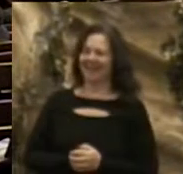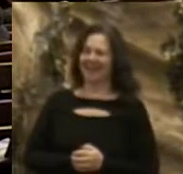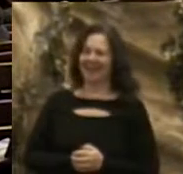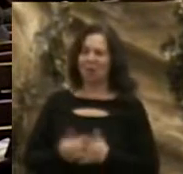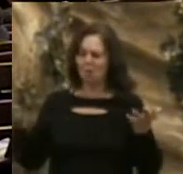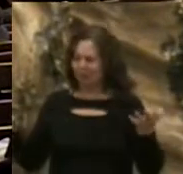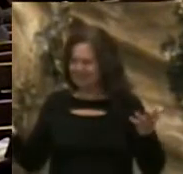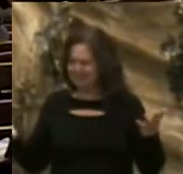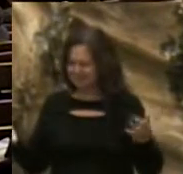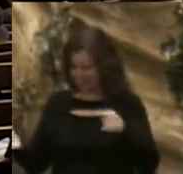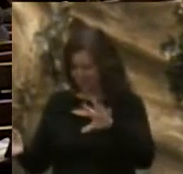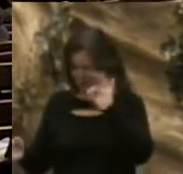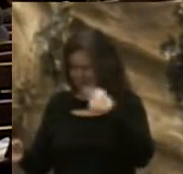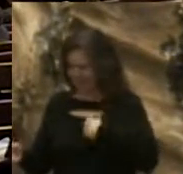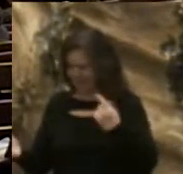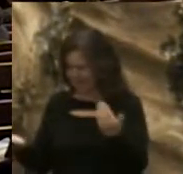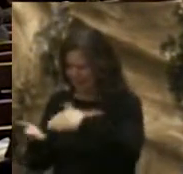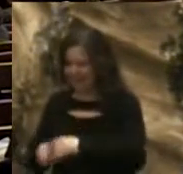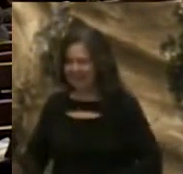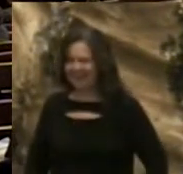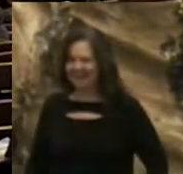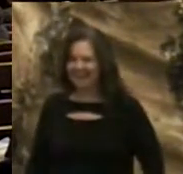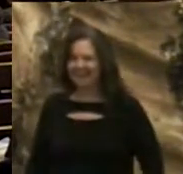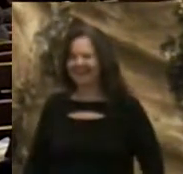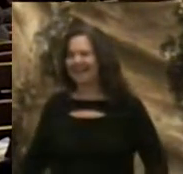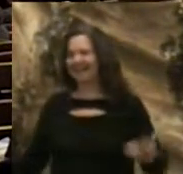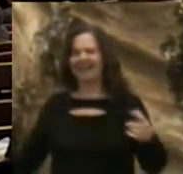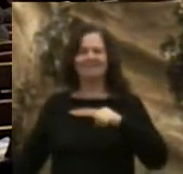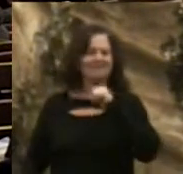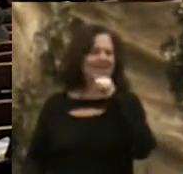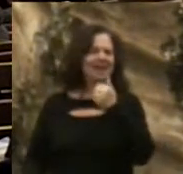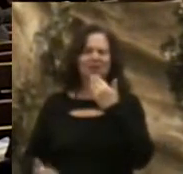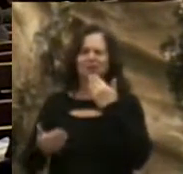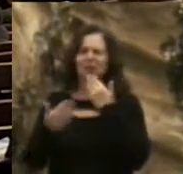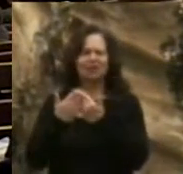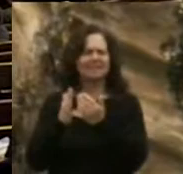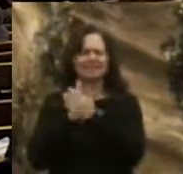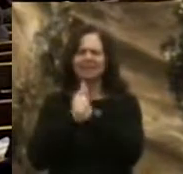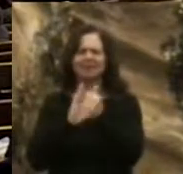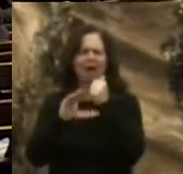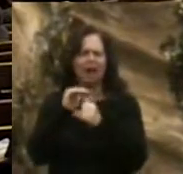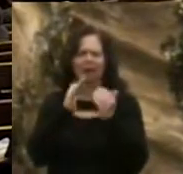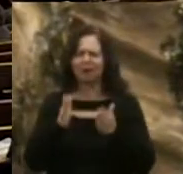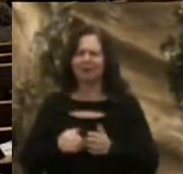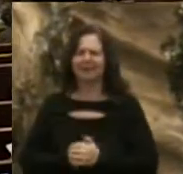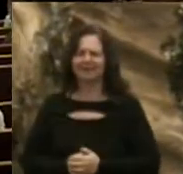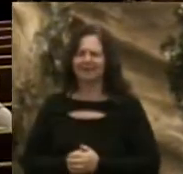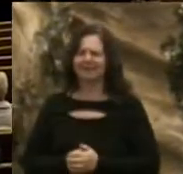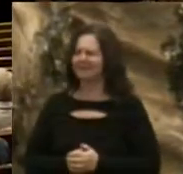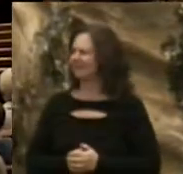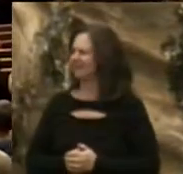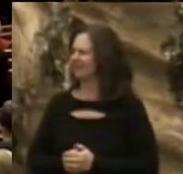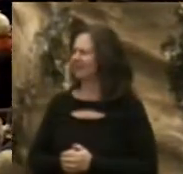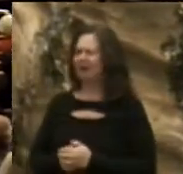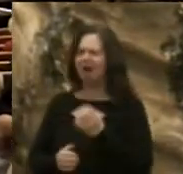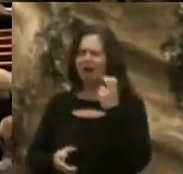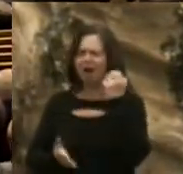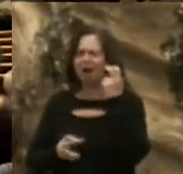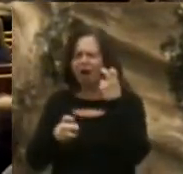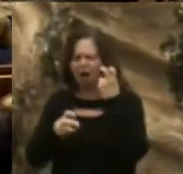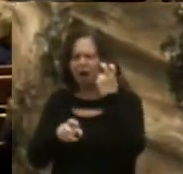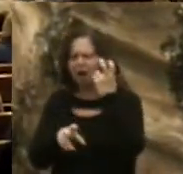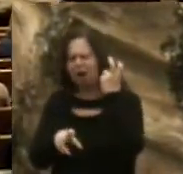What? You found me again? Well, I'm not very good at hiding, am I? Oh, this is harder than I thought it was